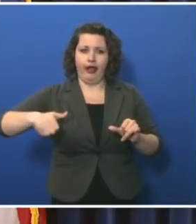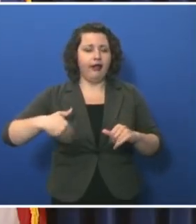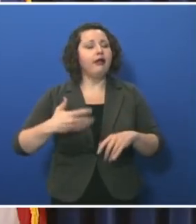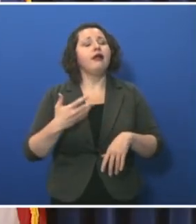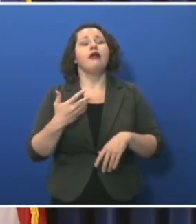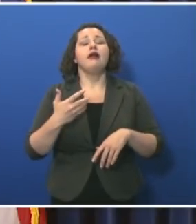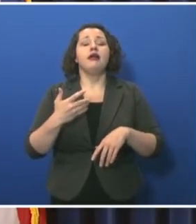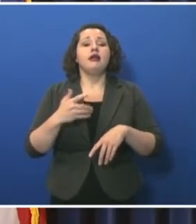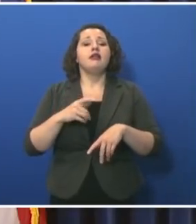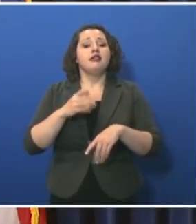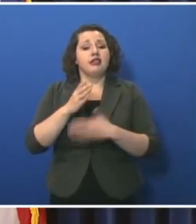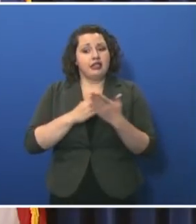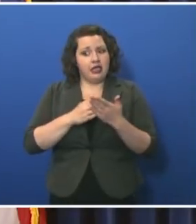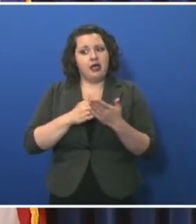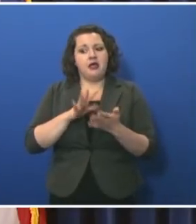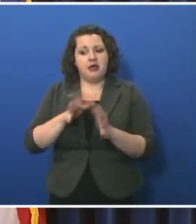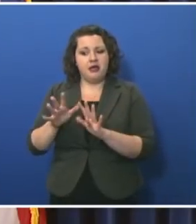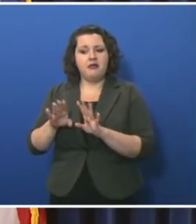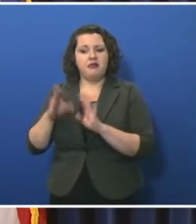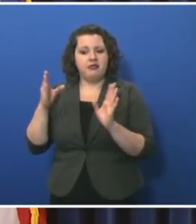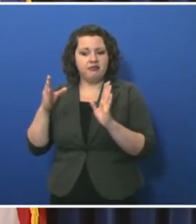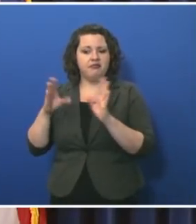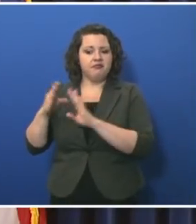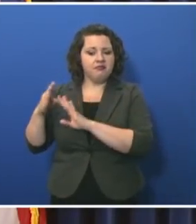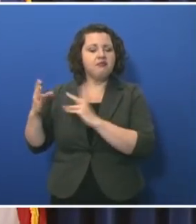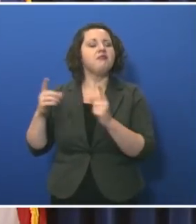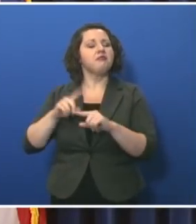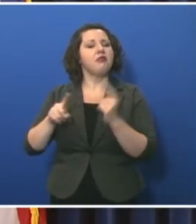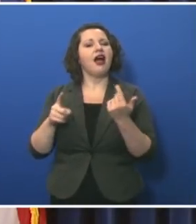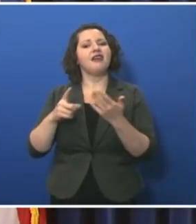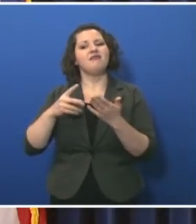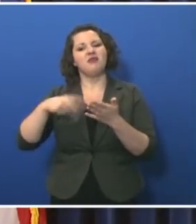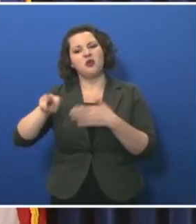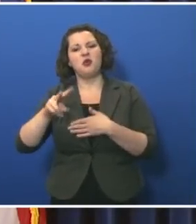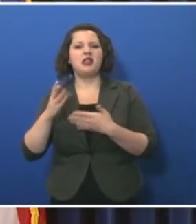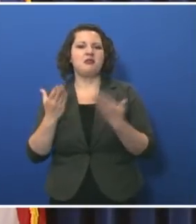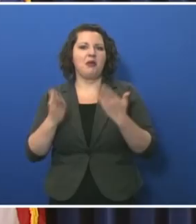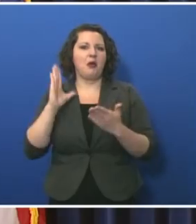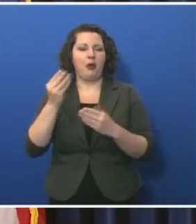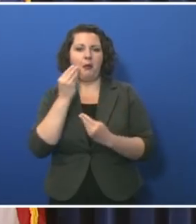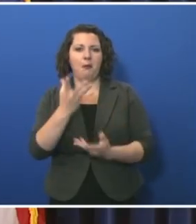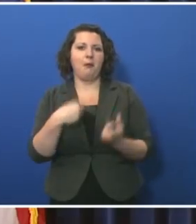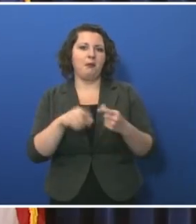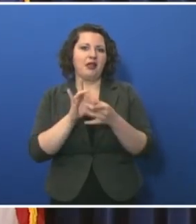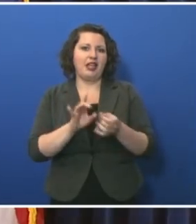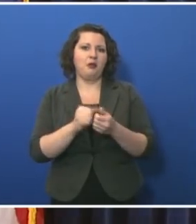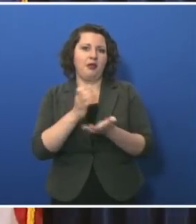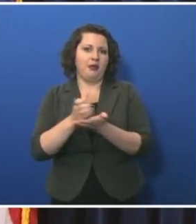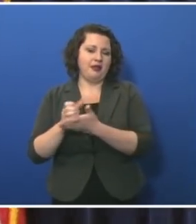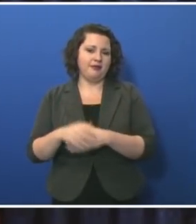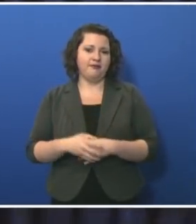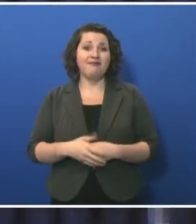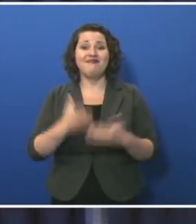through the proclamation, and so probably the next update will be in a couple weeks on that. So thank you. Thanks, everyone.